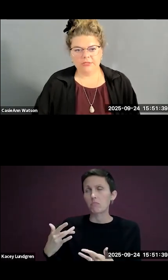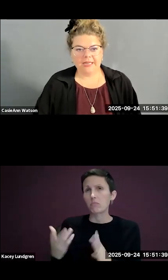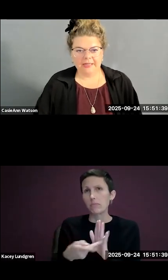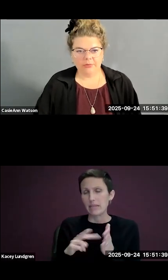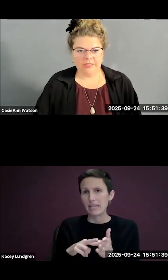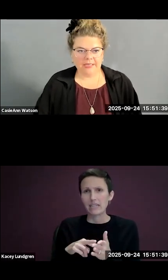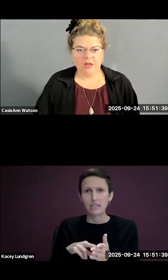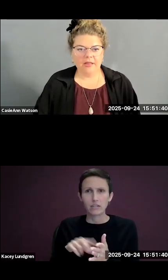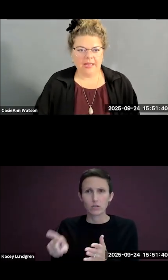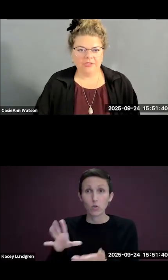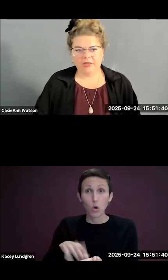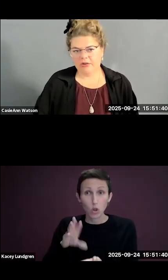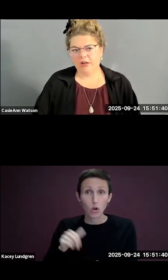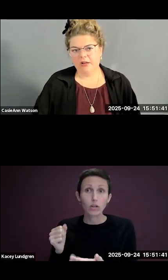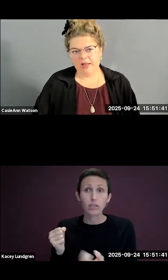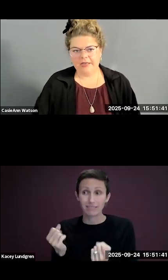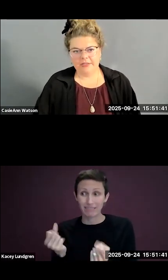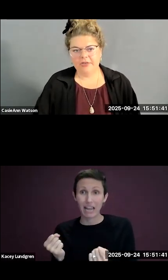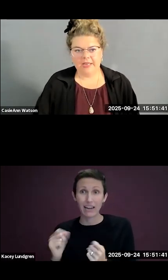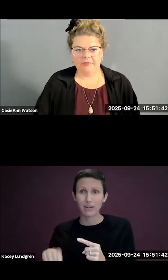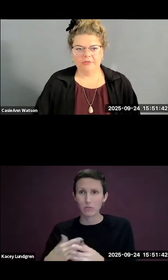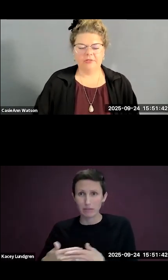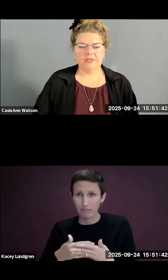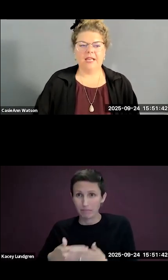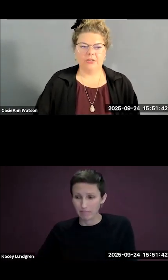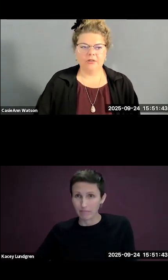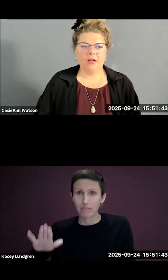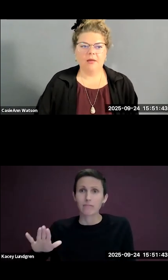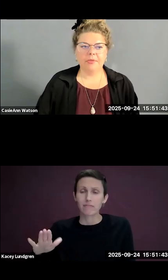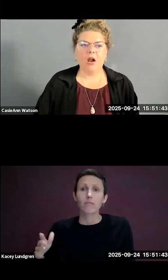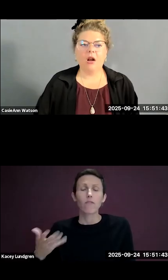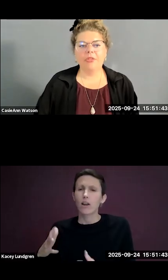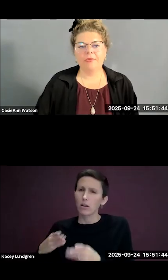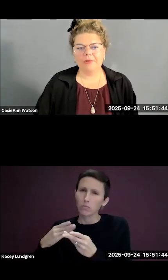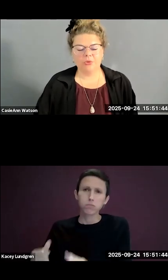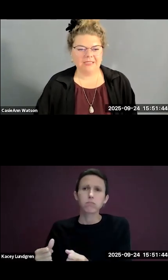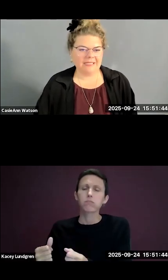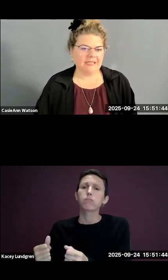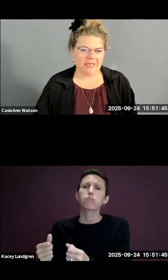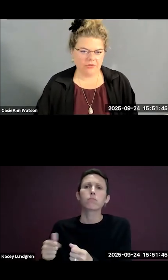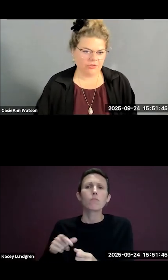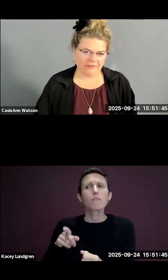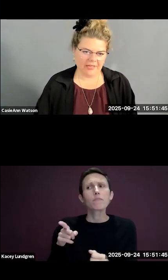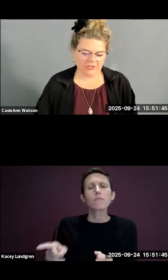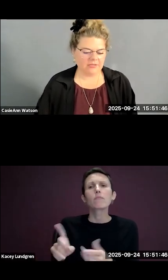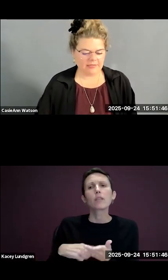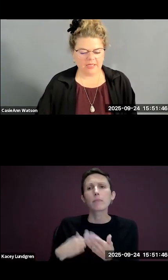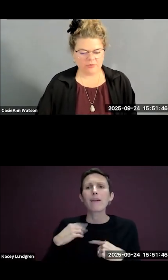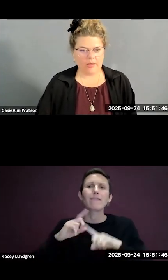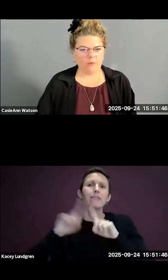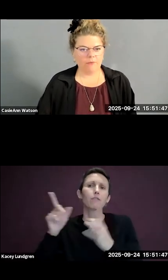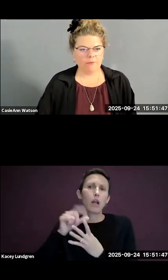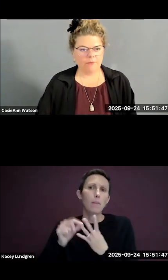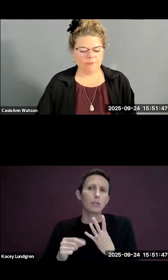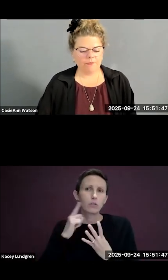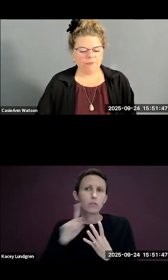you learned sign language at a young age and are at a near native signer. There are other routes you can take to getting your certification test